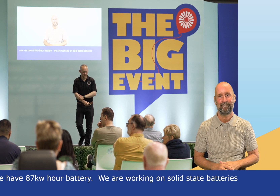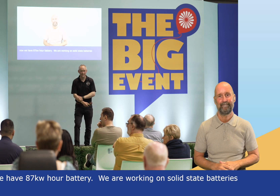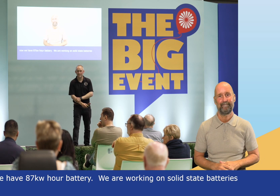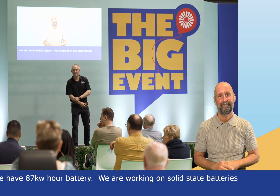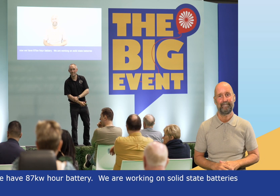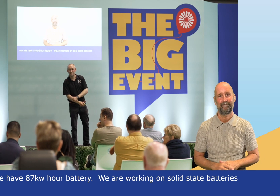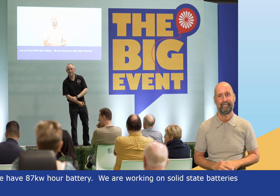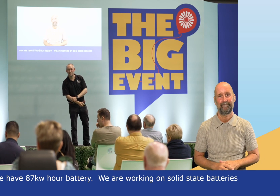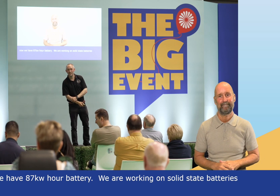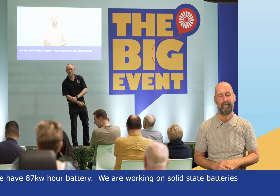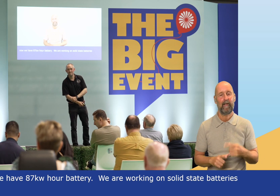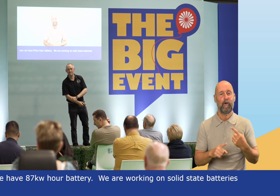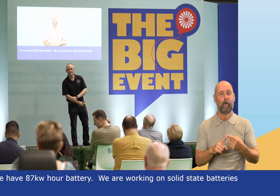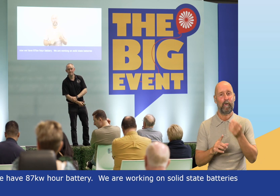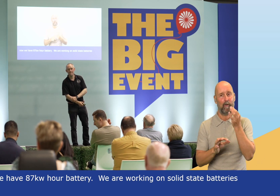Just a quick question.